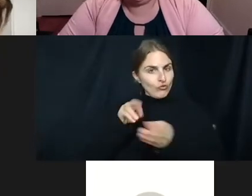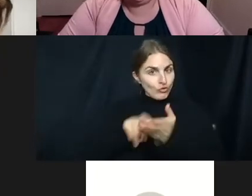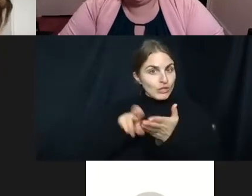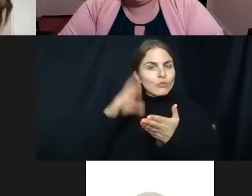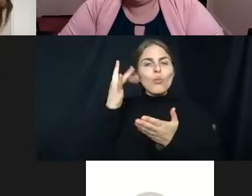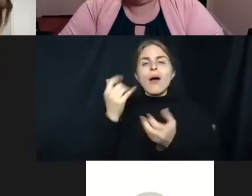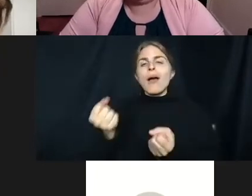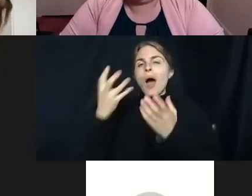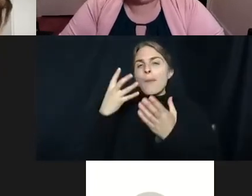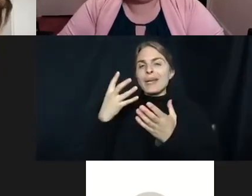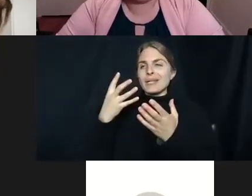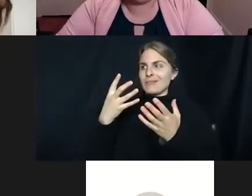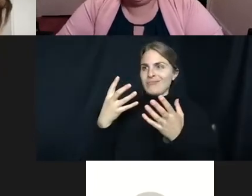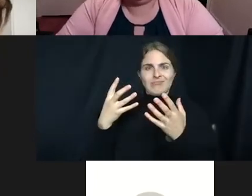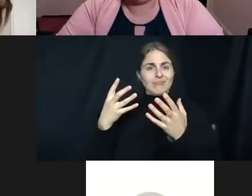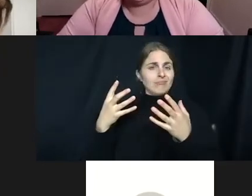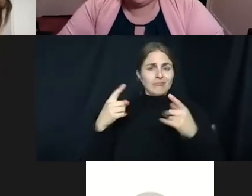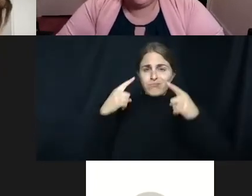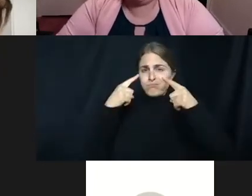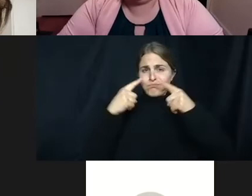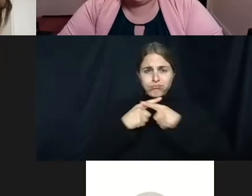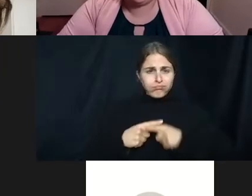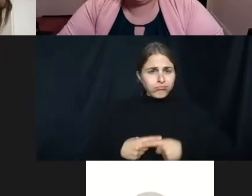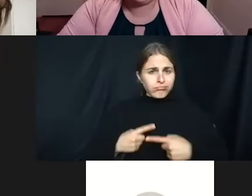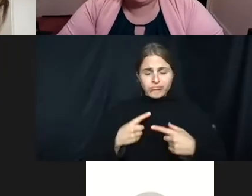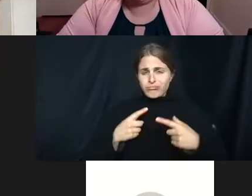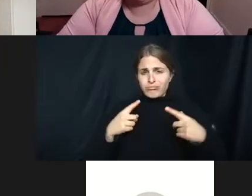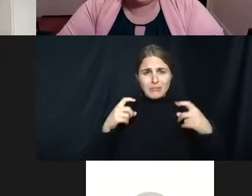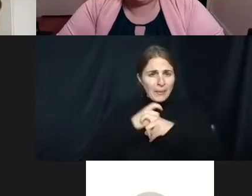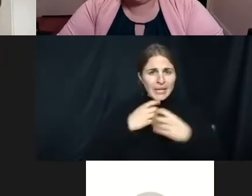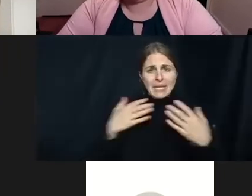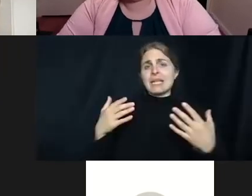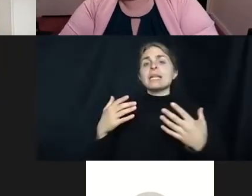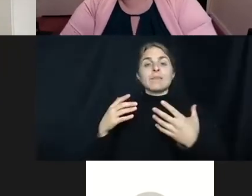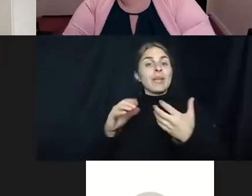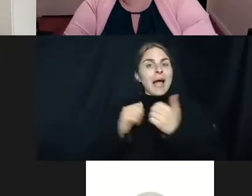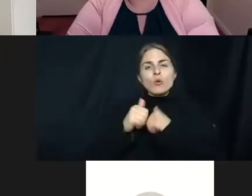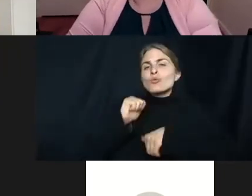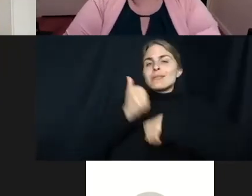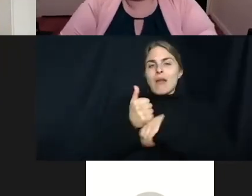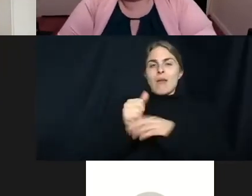number of confounders that come into play just from like a research design standpoint. And so,